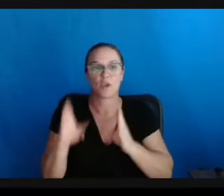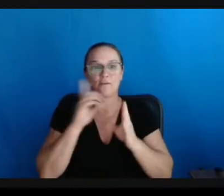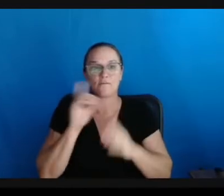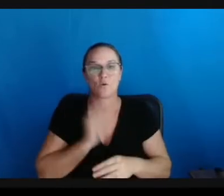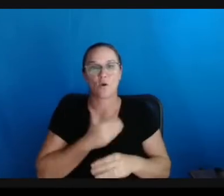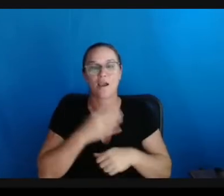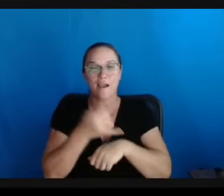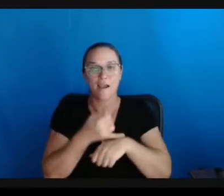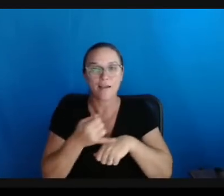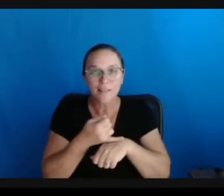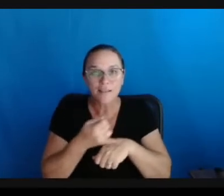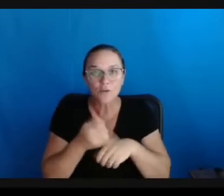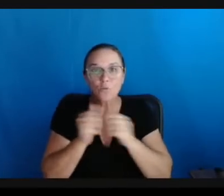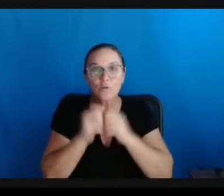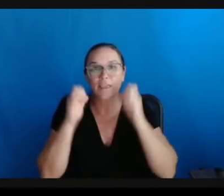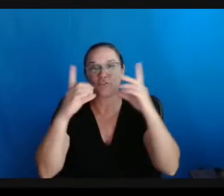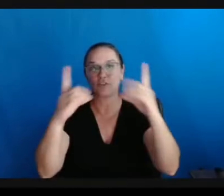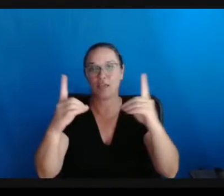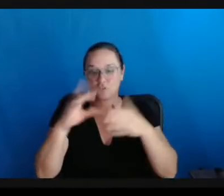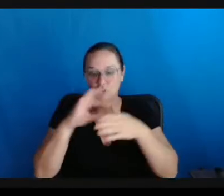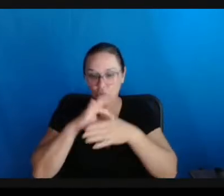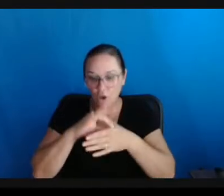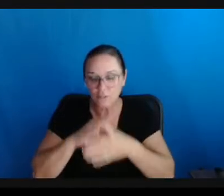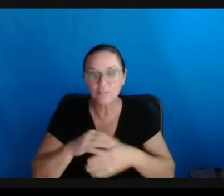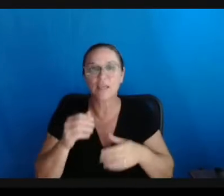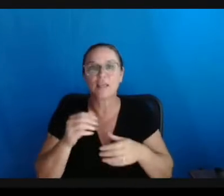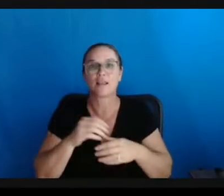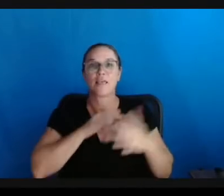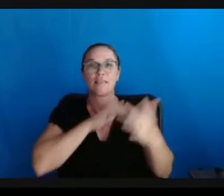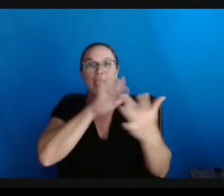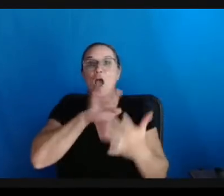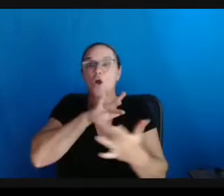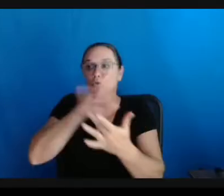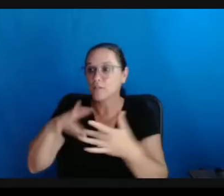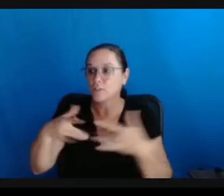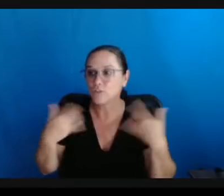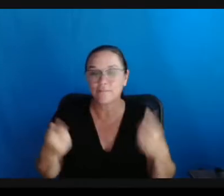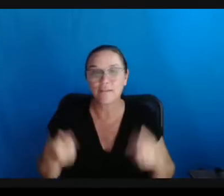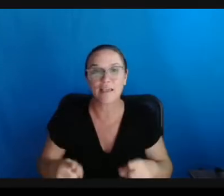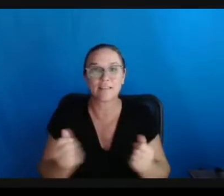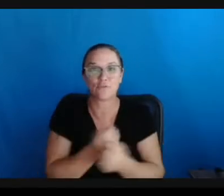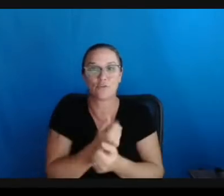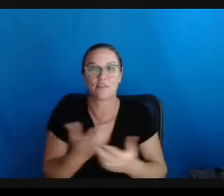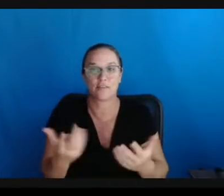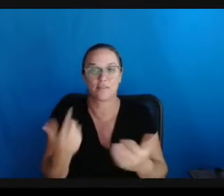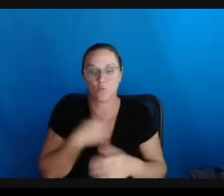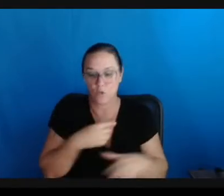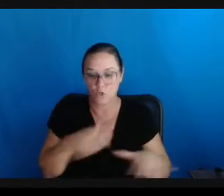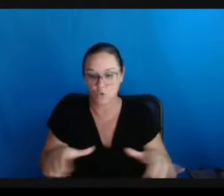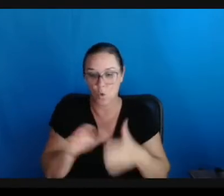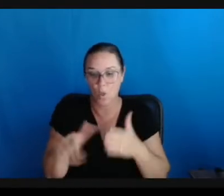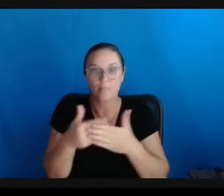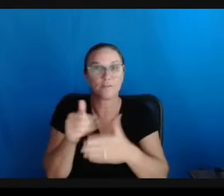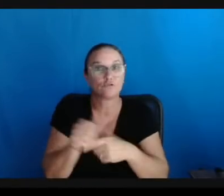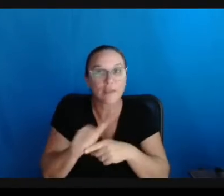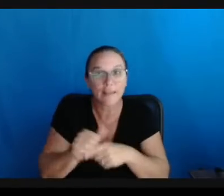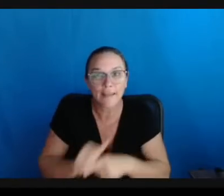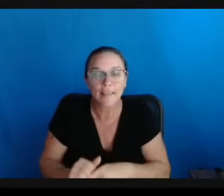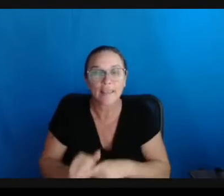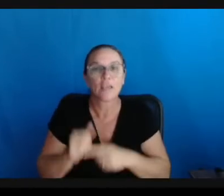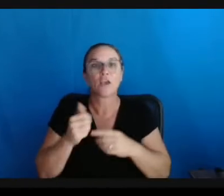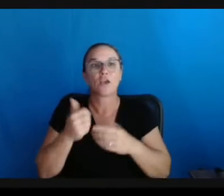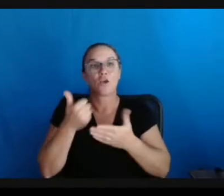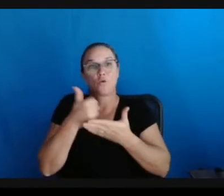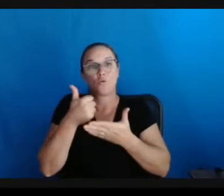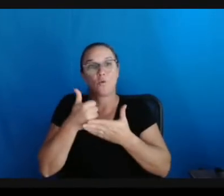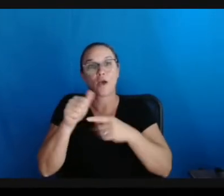our educational content, our outreach events, all of it here, all of our trainings we do. We help train social